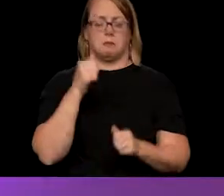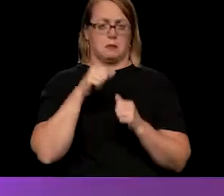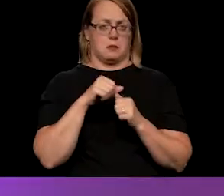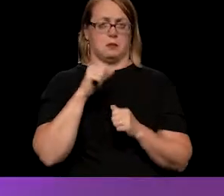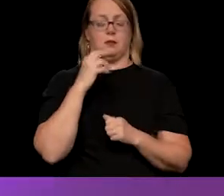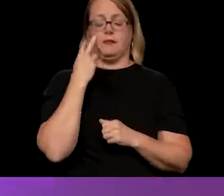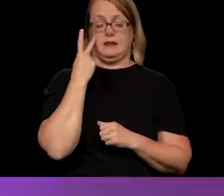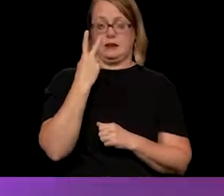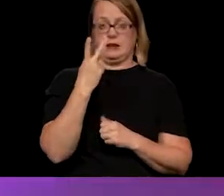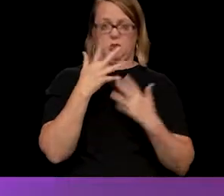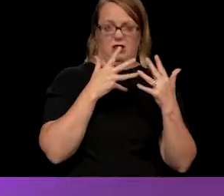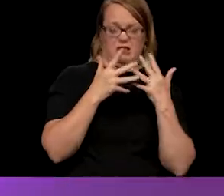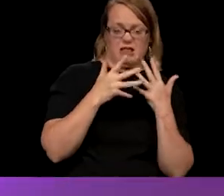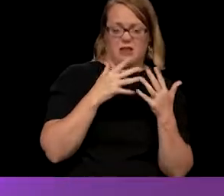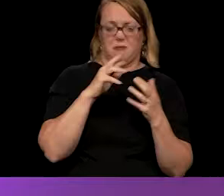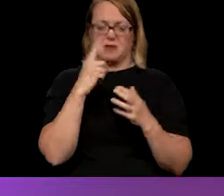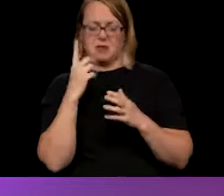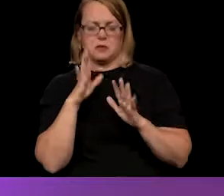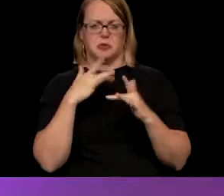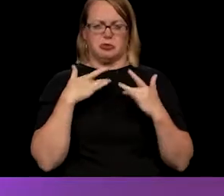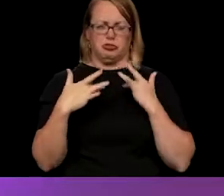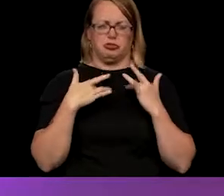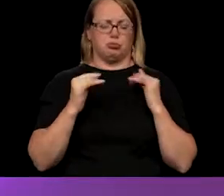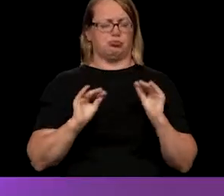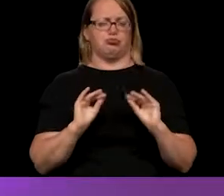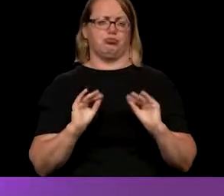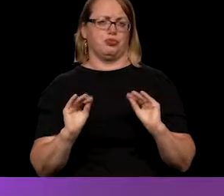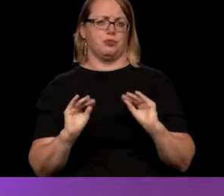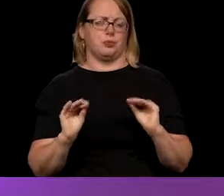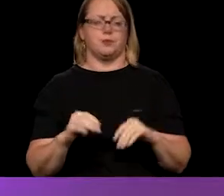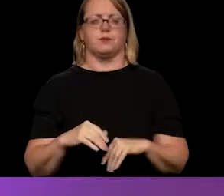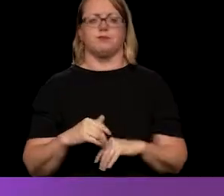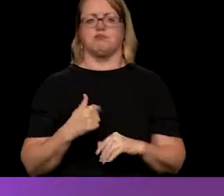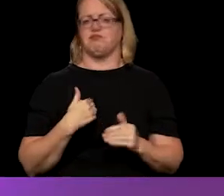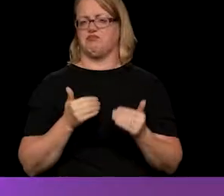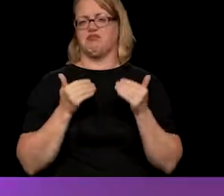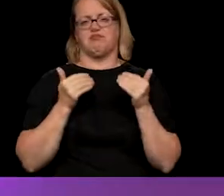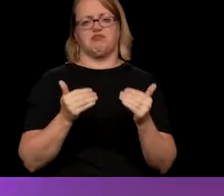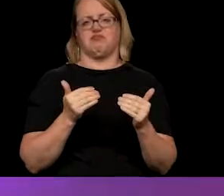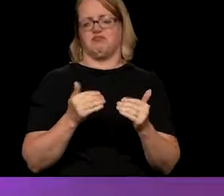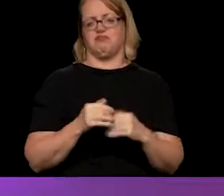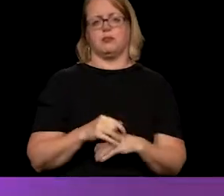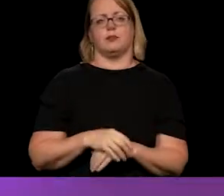that gray effect will actually look nice. So if it turns a little gray, don't panic.